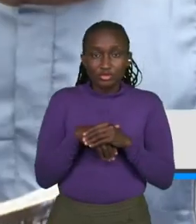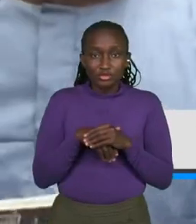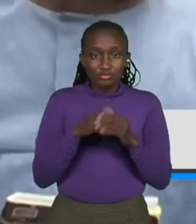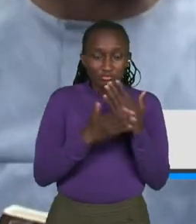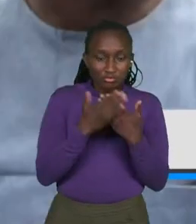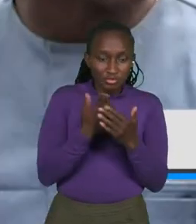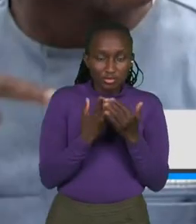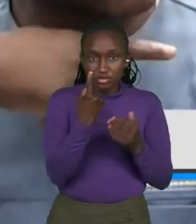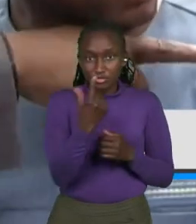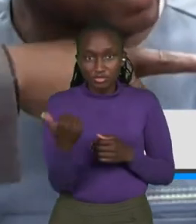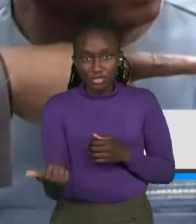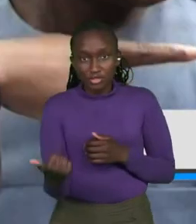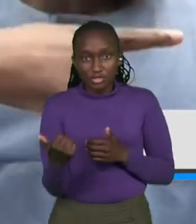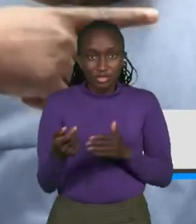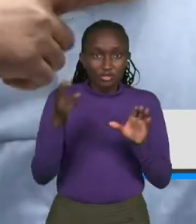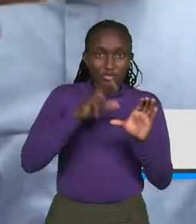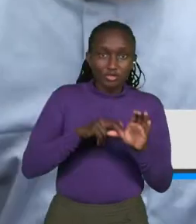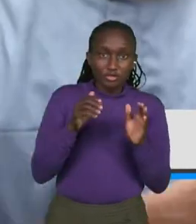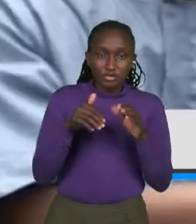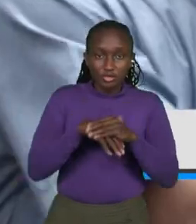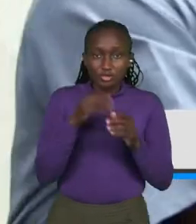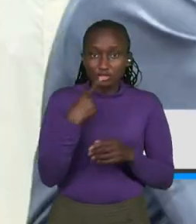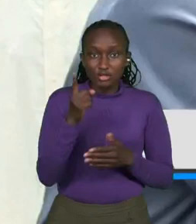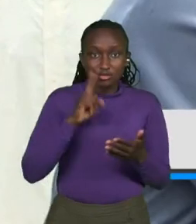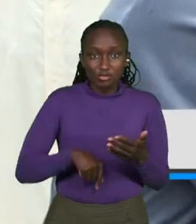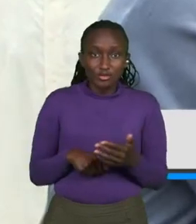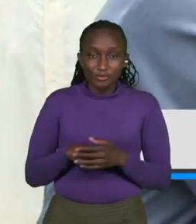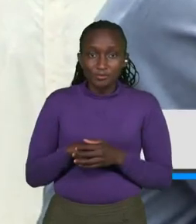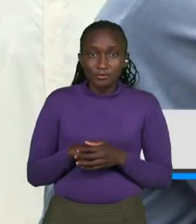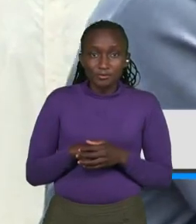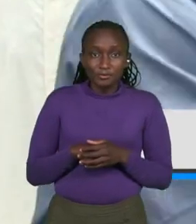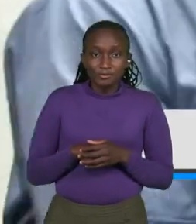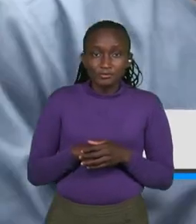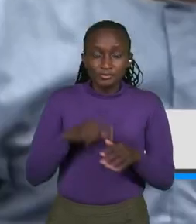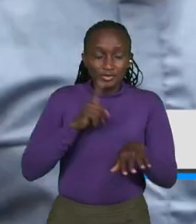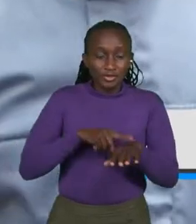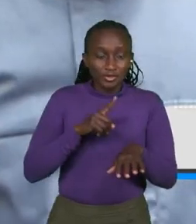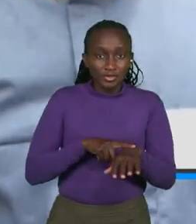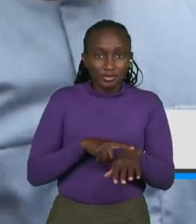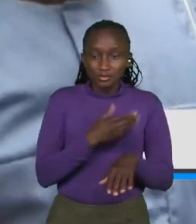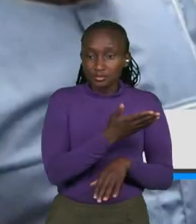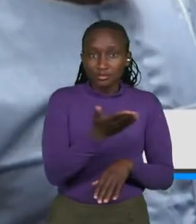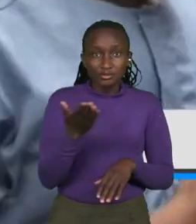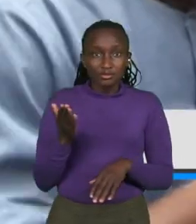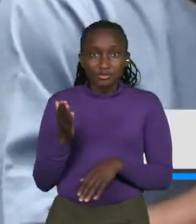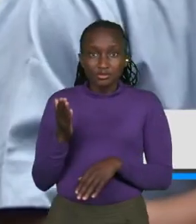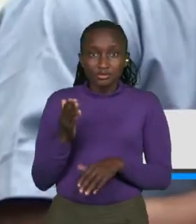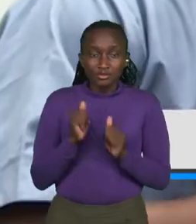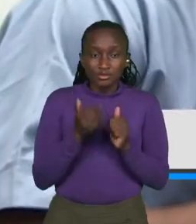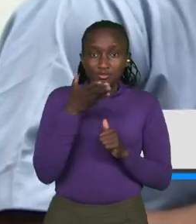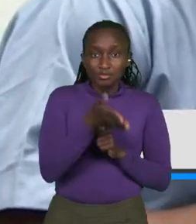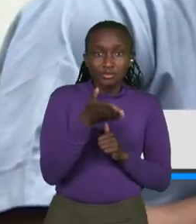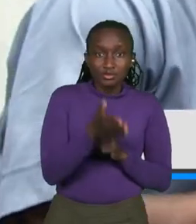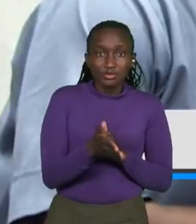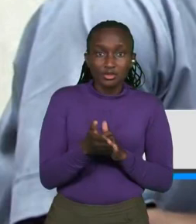other. We join you in saying, I guess the time for them was there,